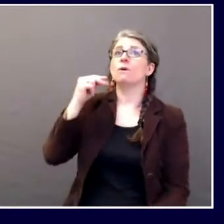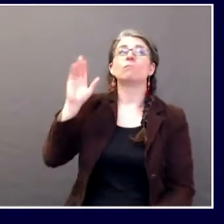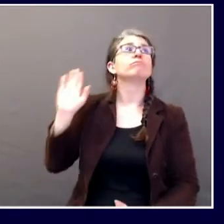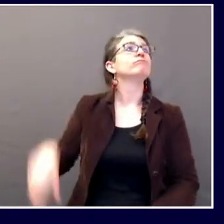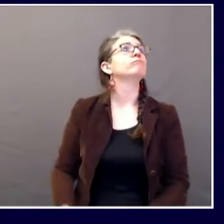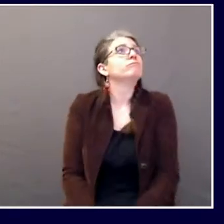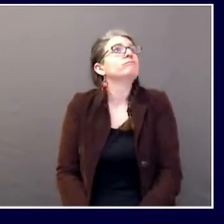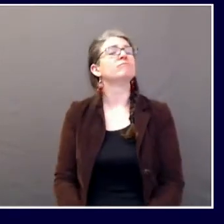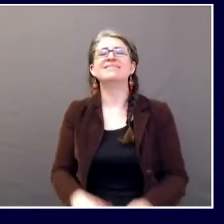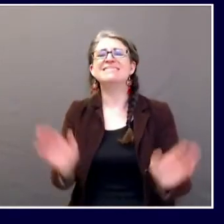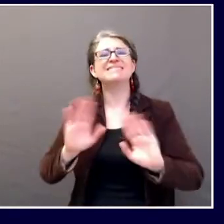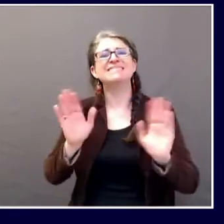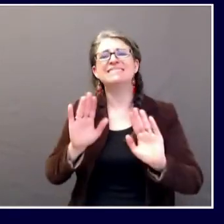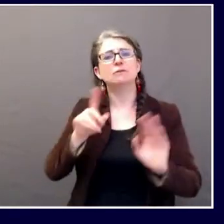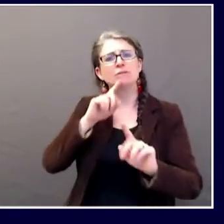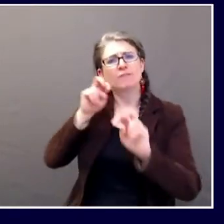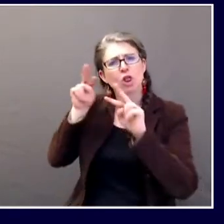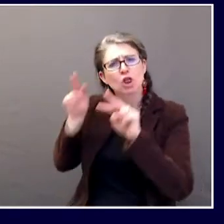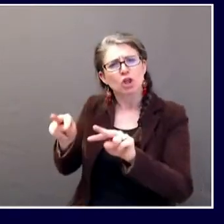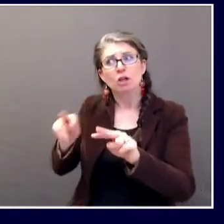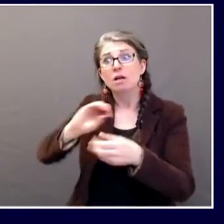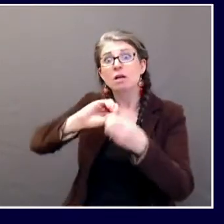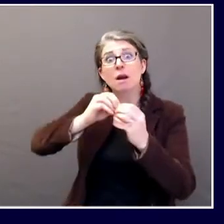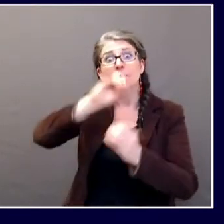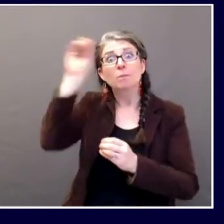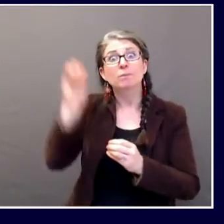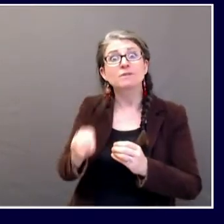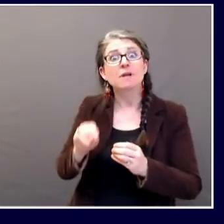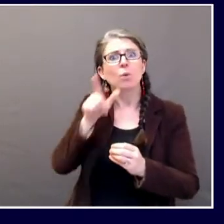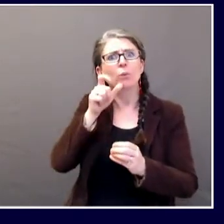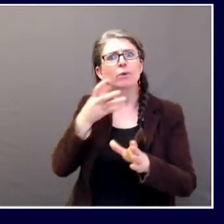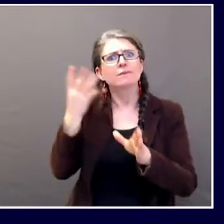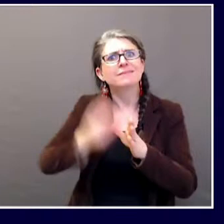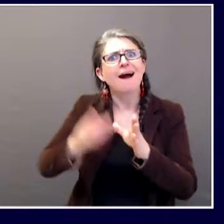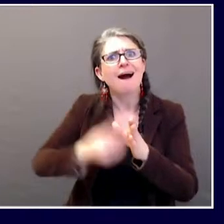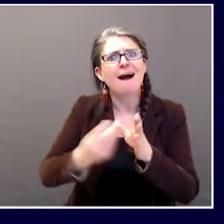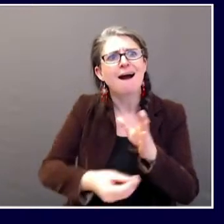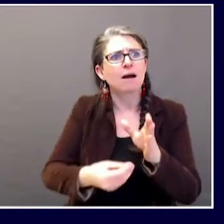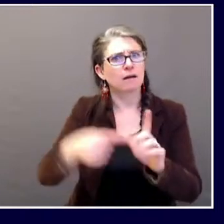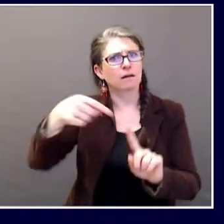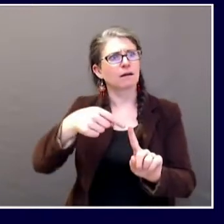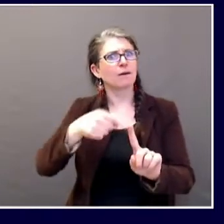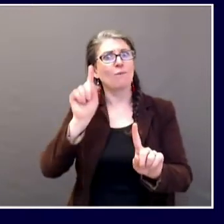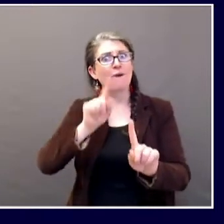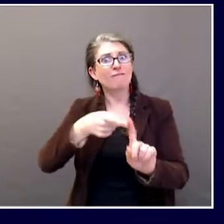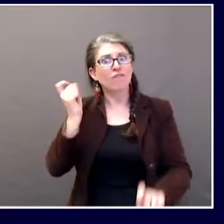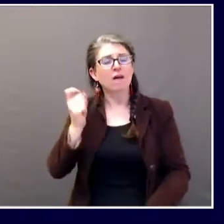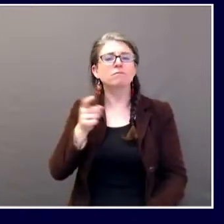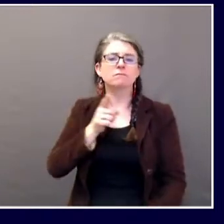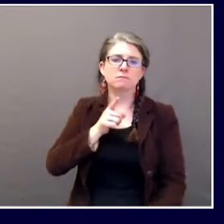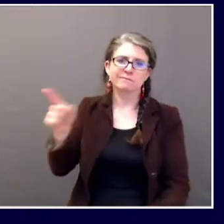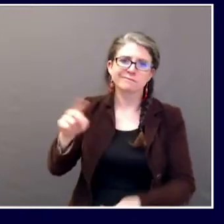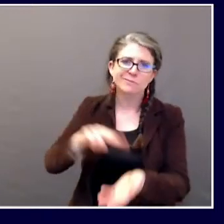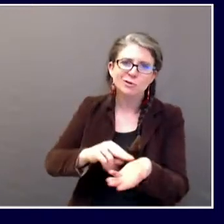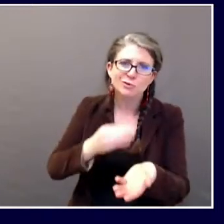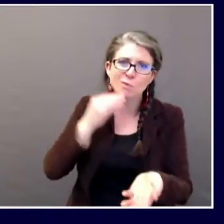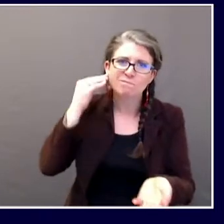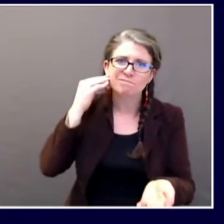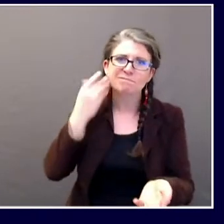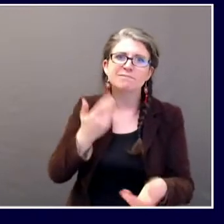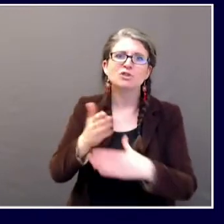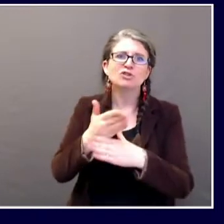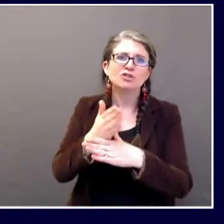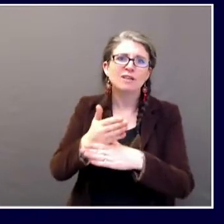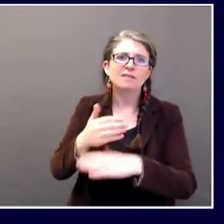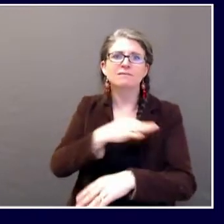By getting vaccinated, employees can keep not just themselves safe, but they can help keep the elder folks in Maine